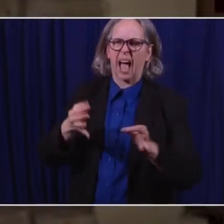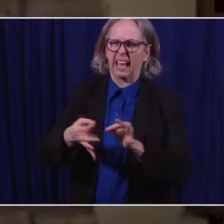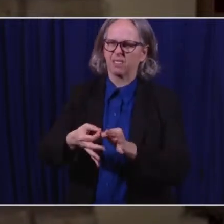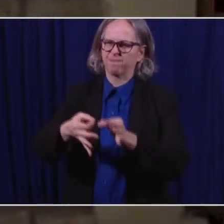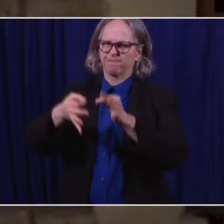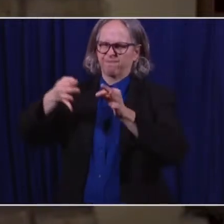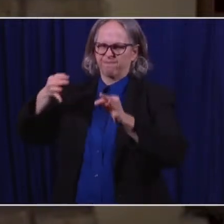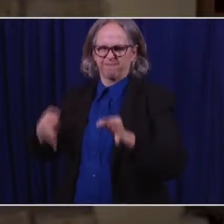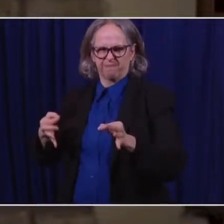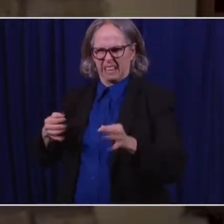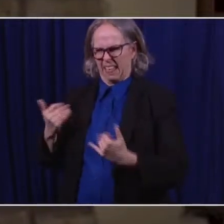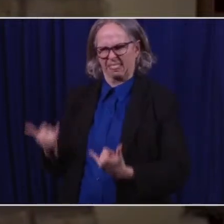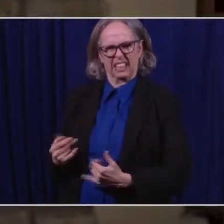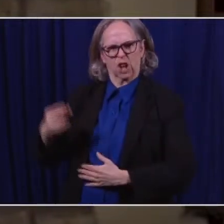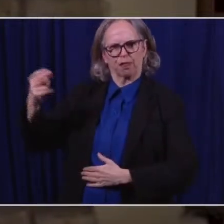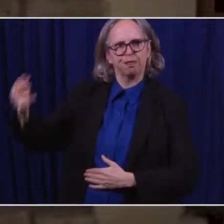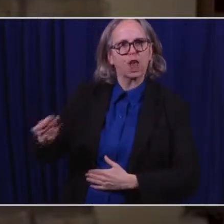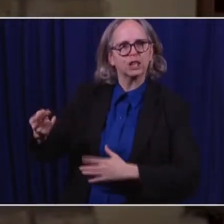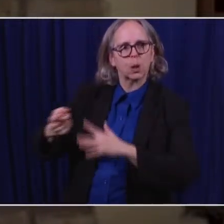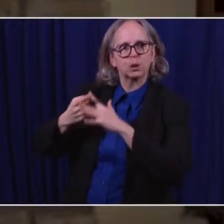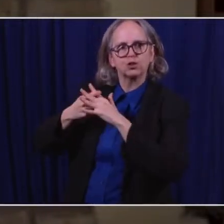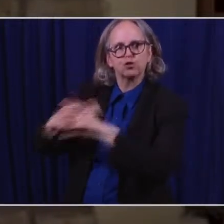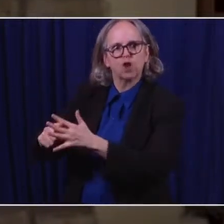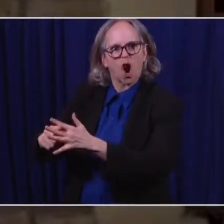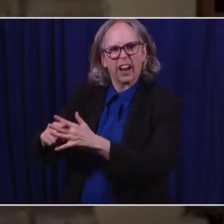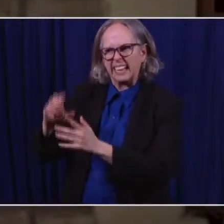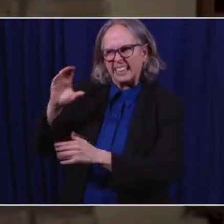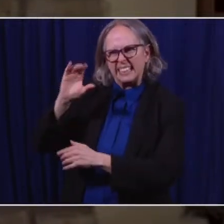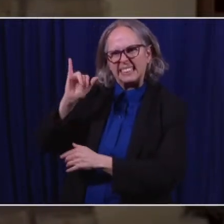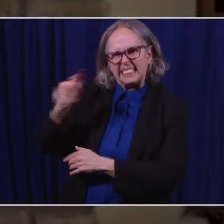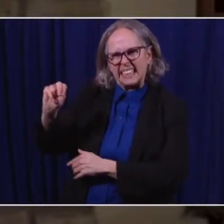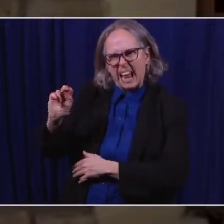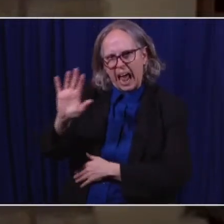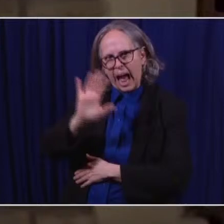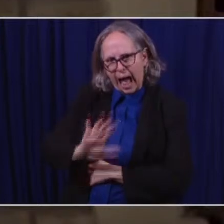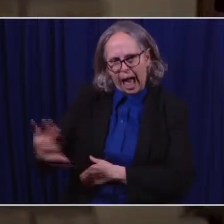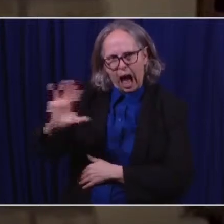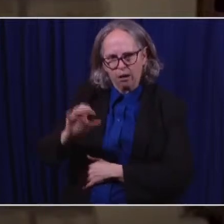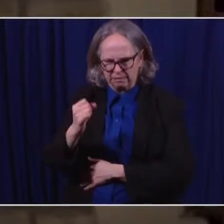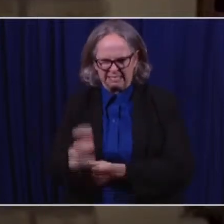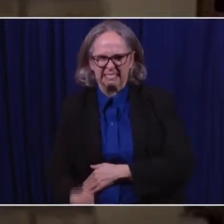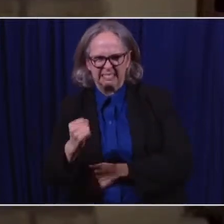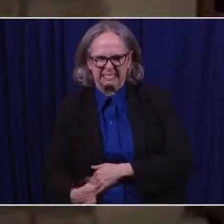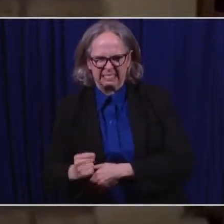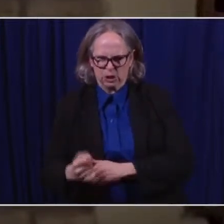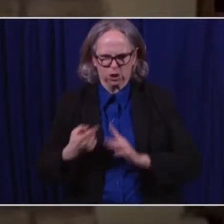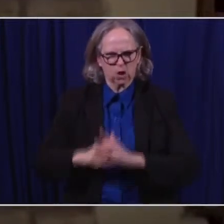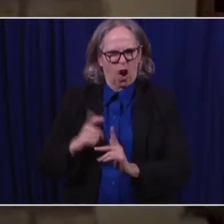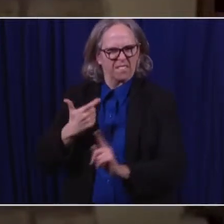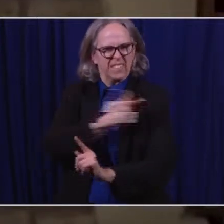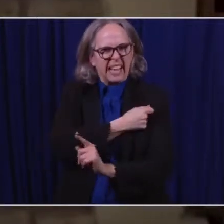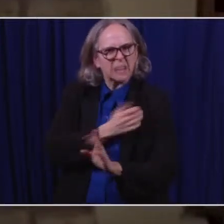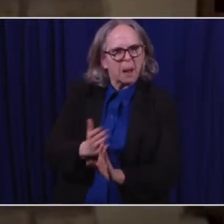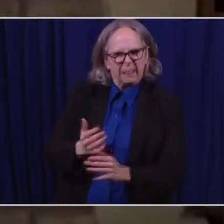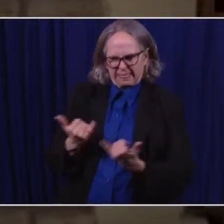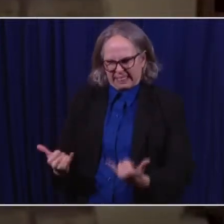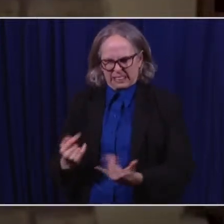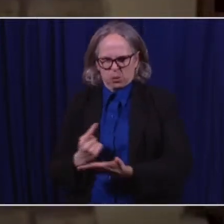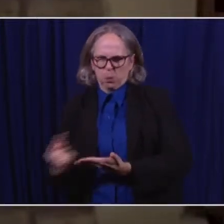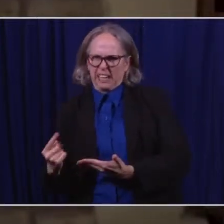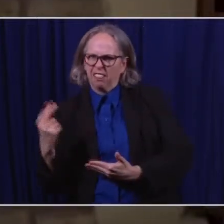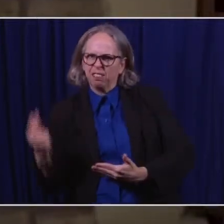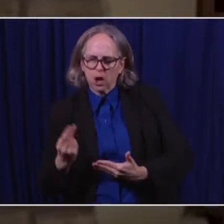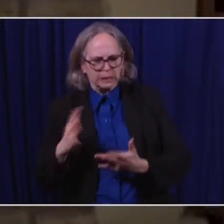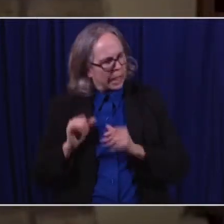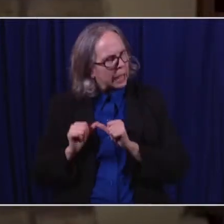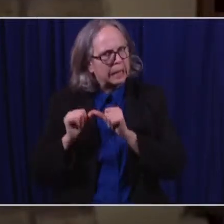Thursday. We will start there, and we will continue to go through. Not every school will